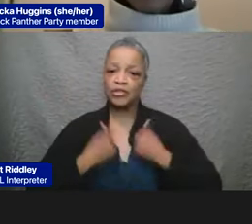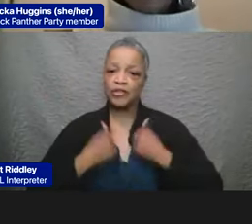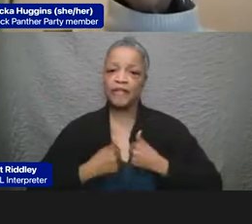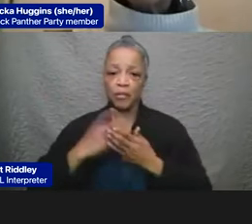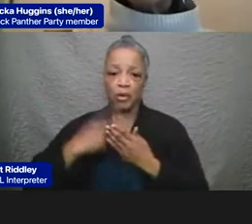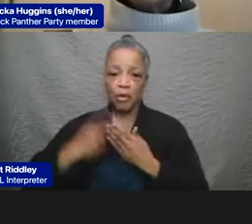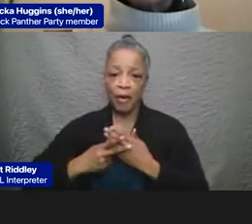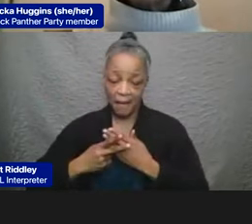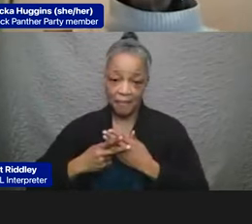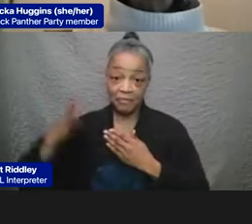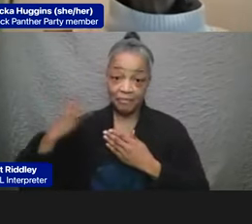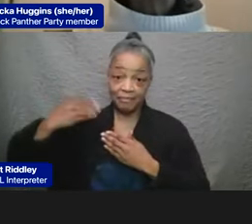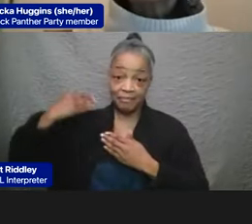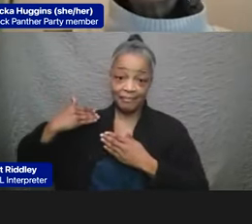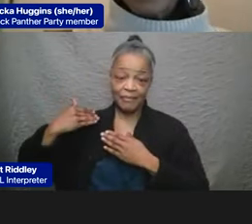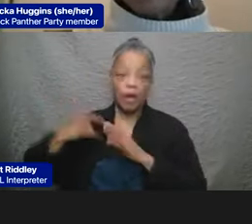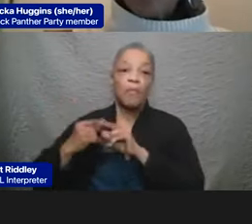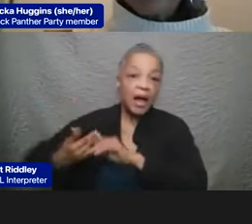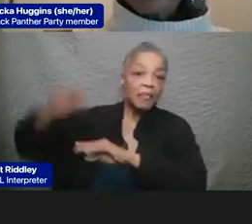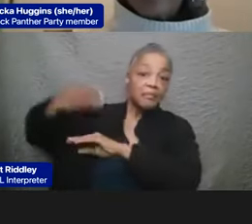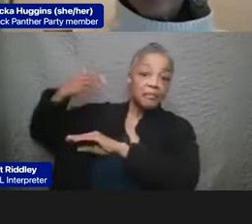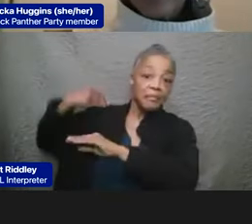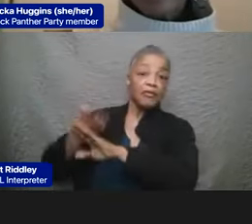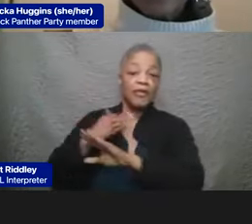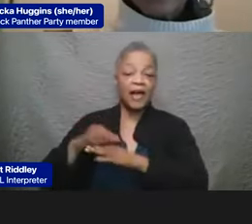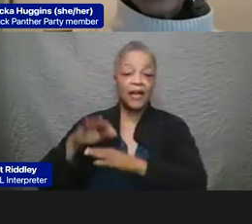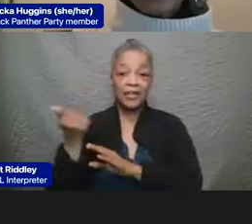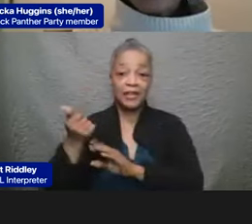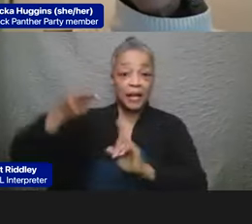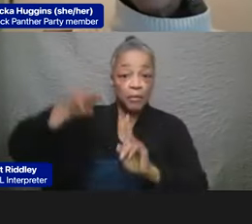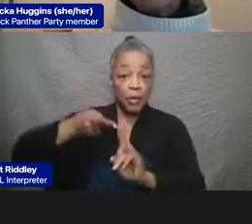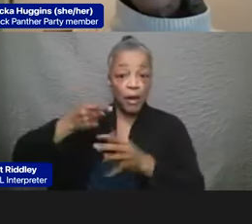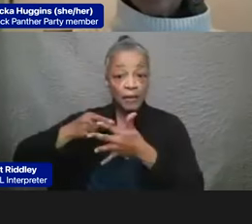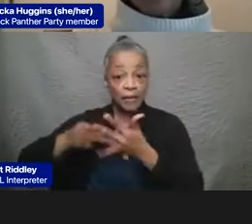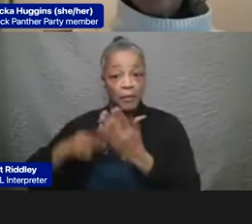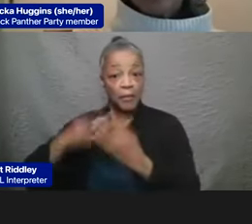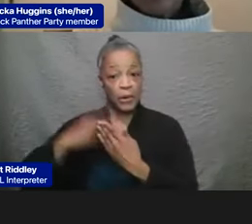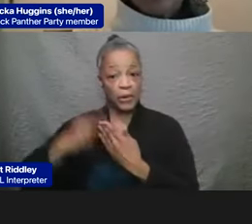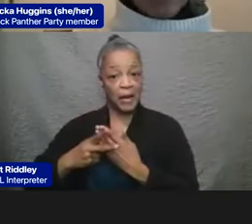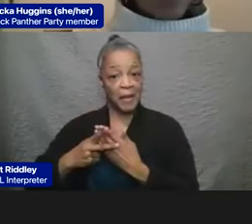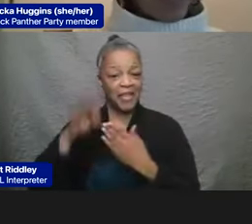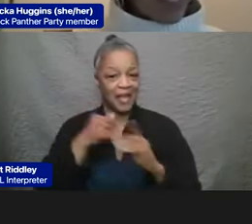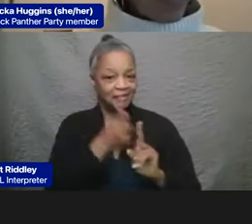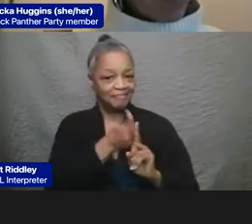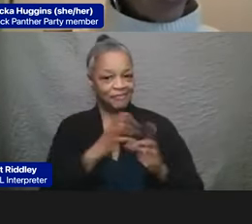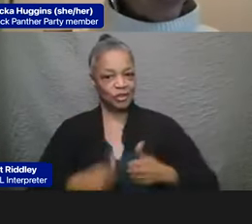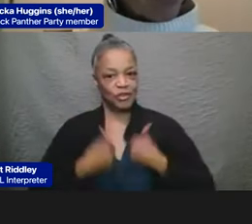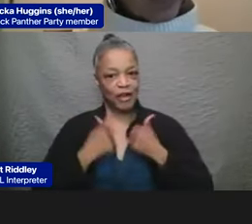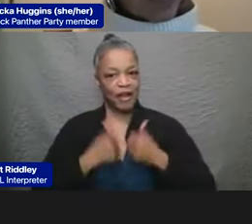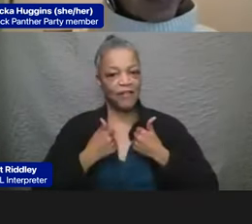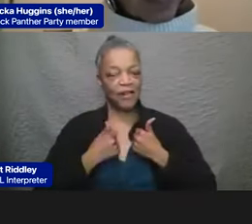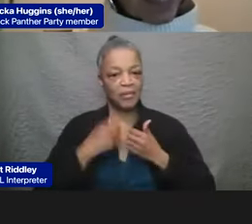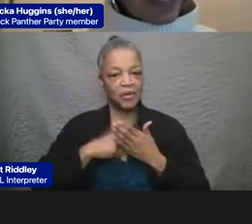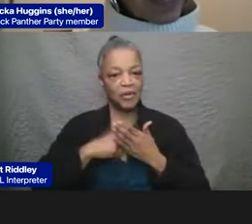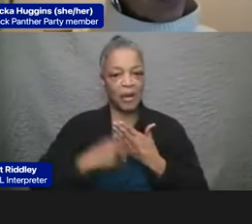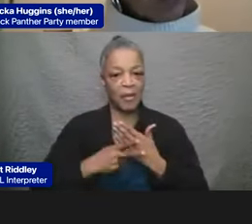before that, he said that the 10-point program is a survival program. And I wanted to read